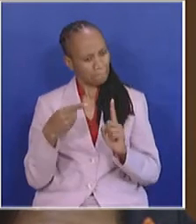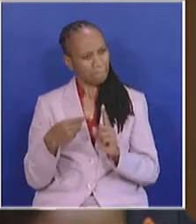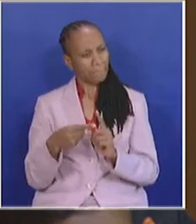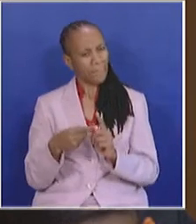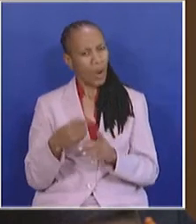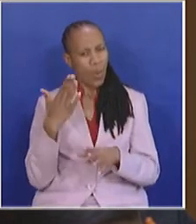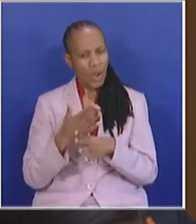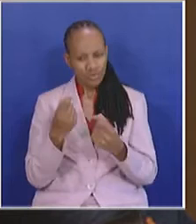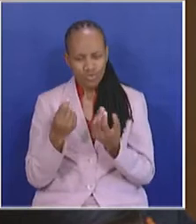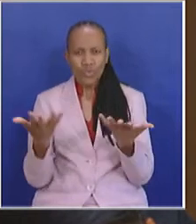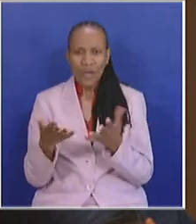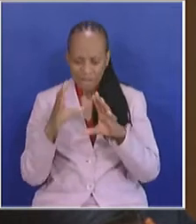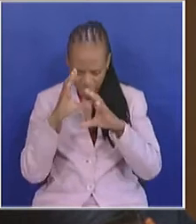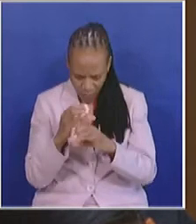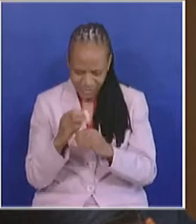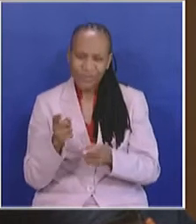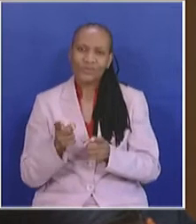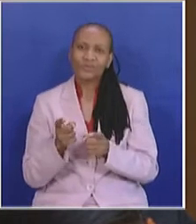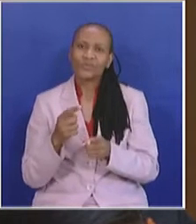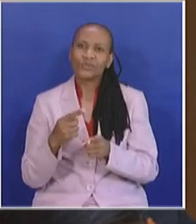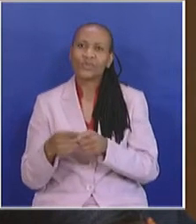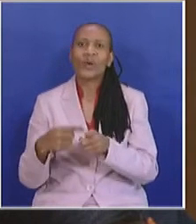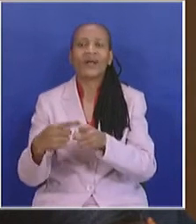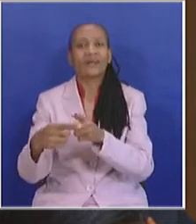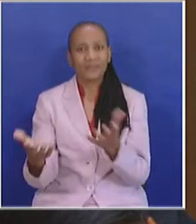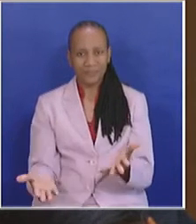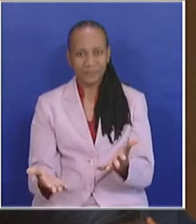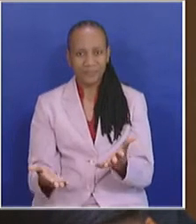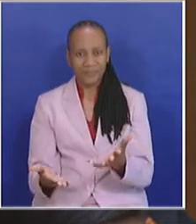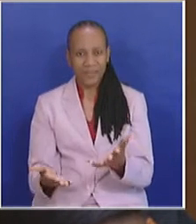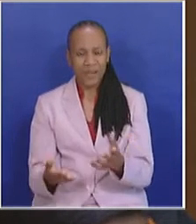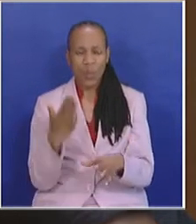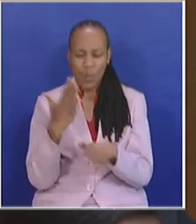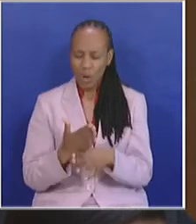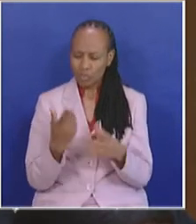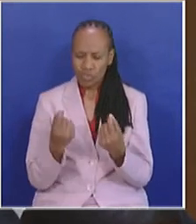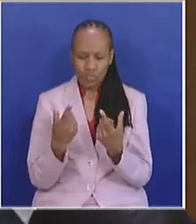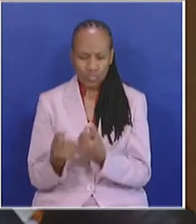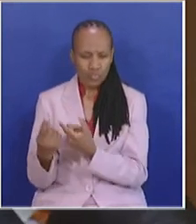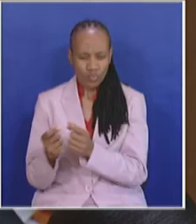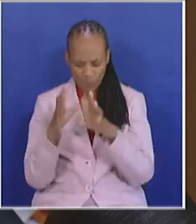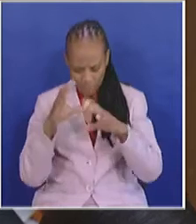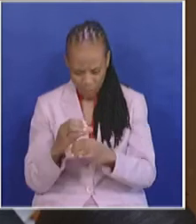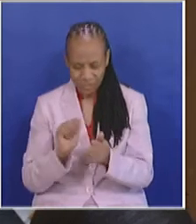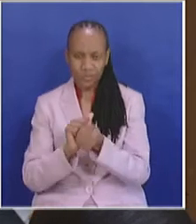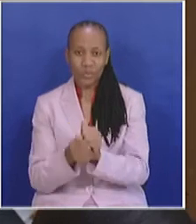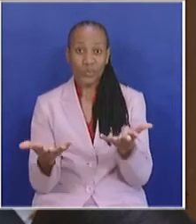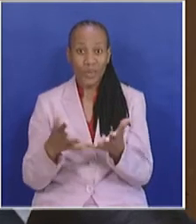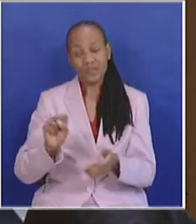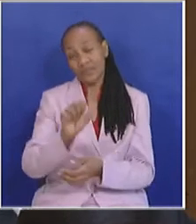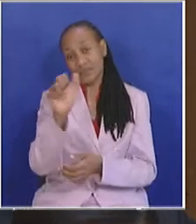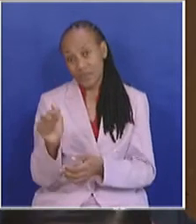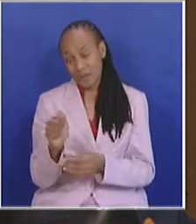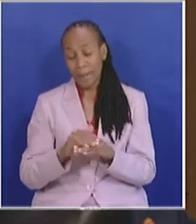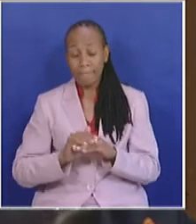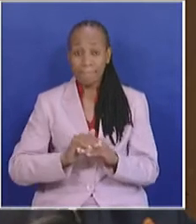administrators who have worked tirelessly as champion of sport in our country. And finally, that Council